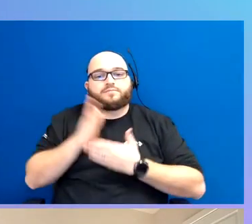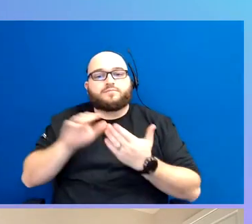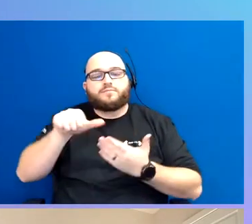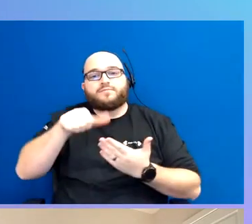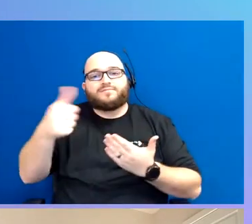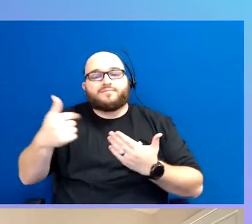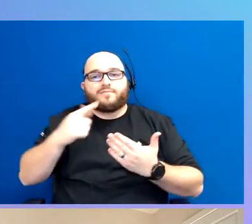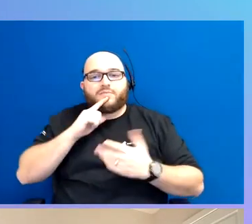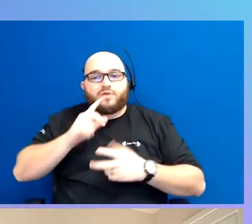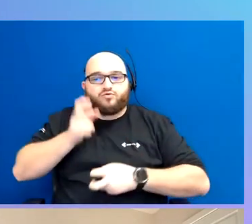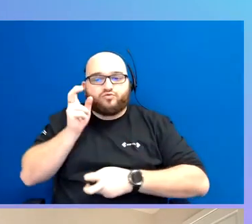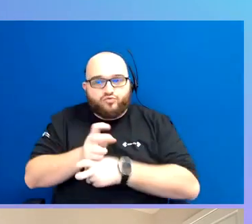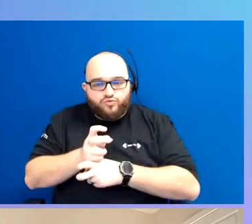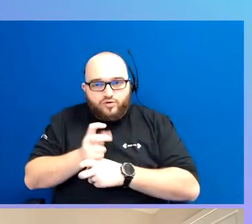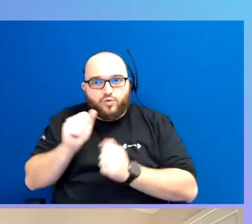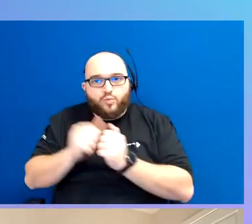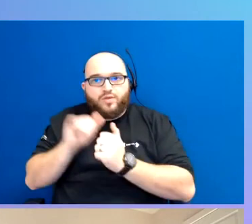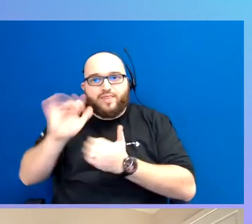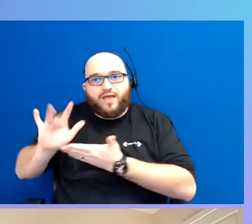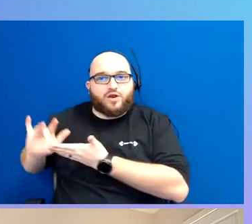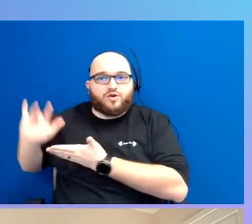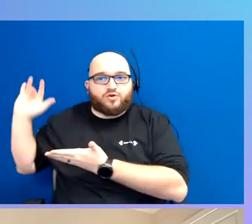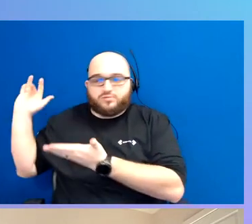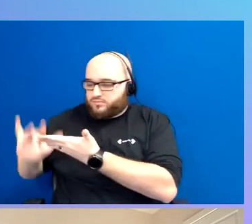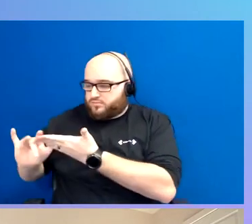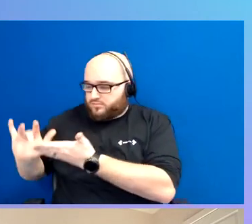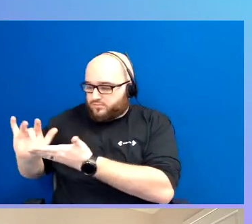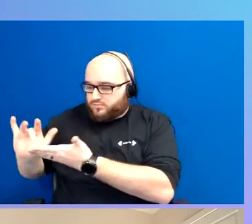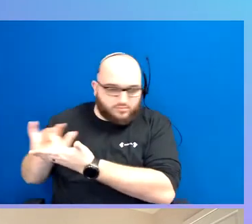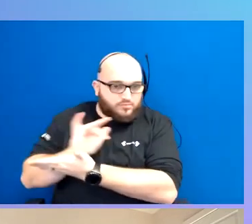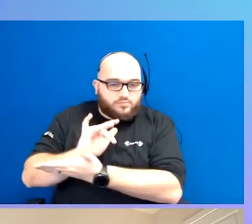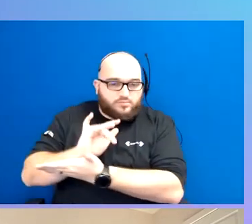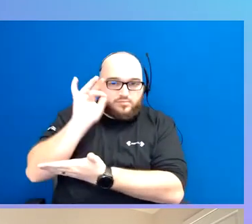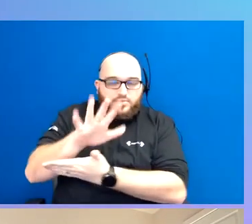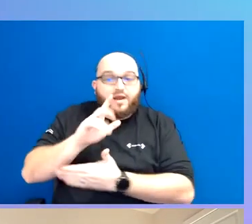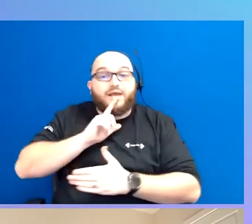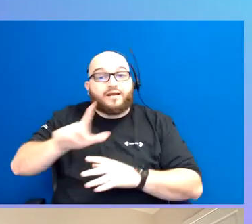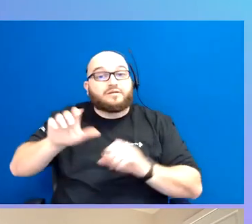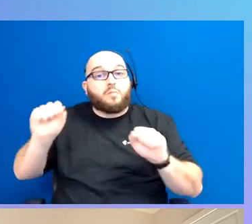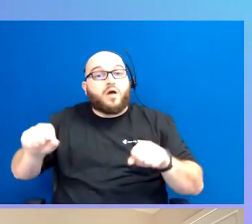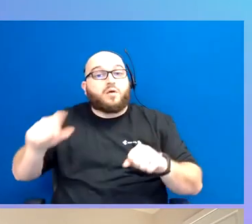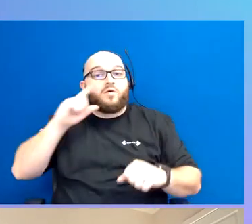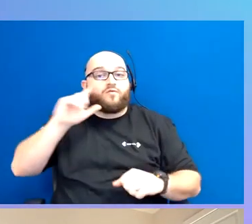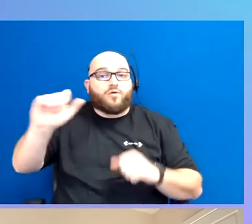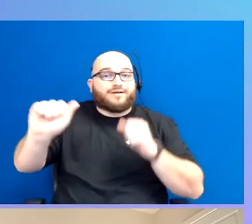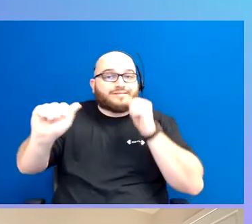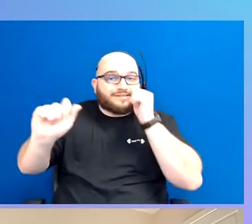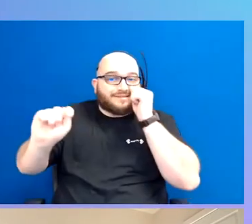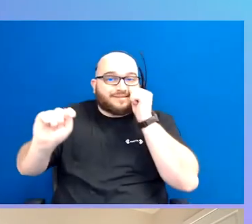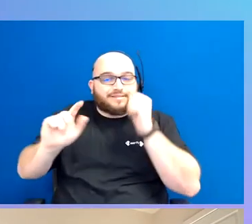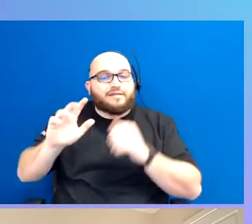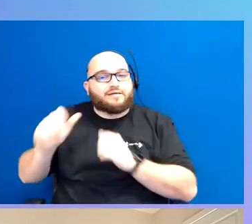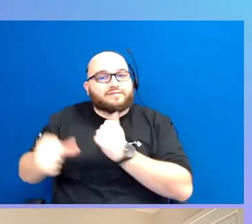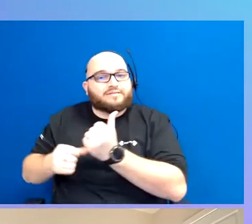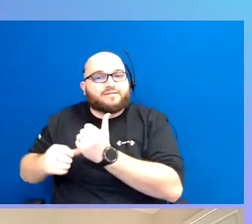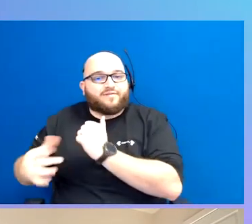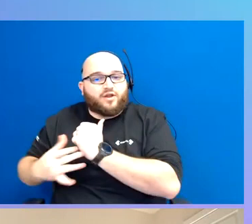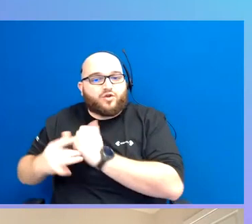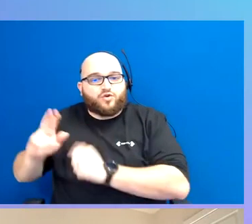that the dragging movement is possible for the AT users. Now, something that I would like